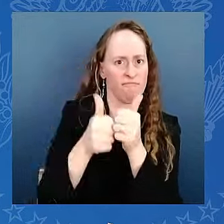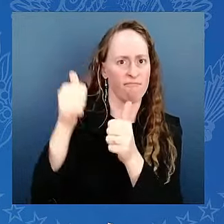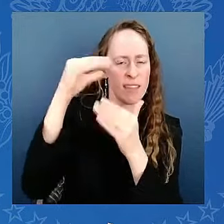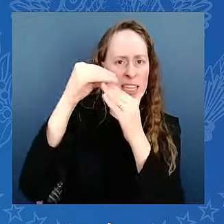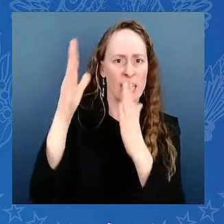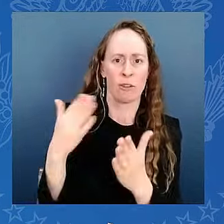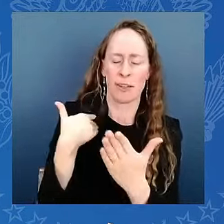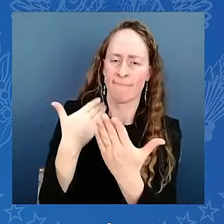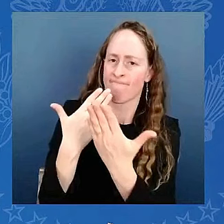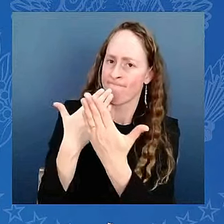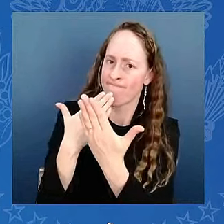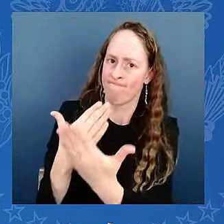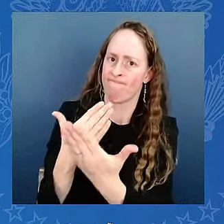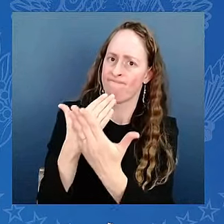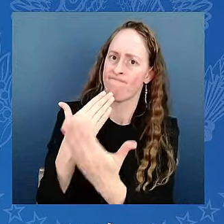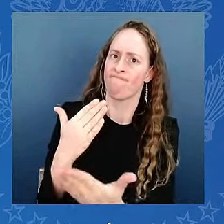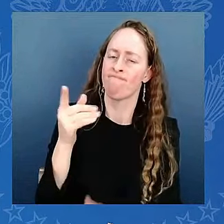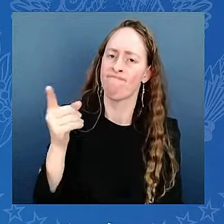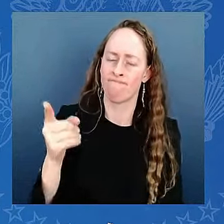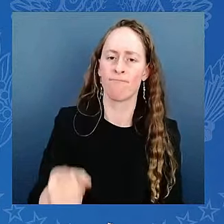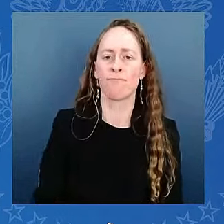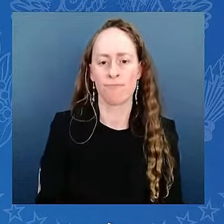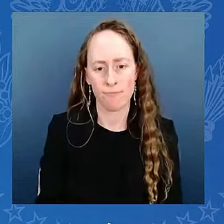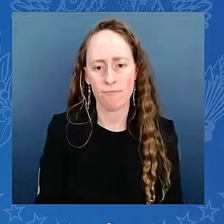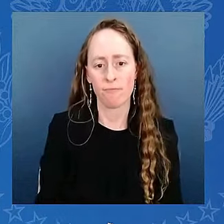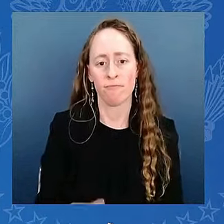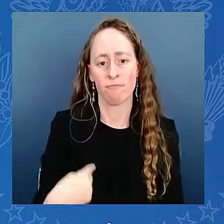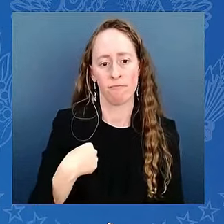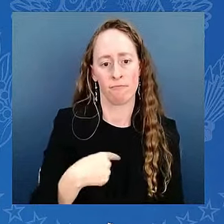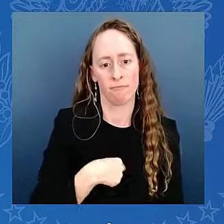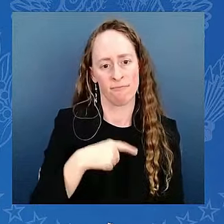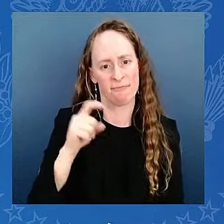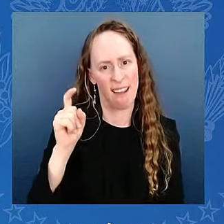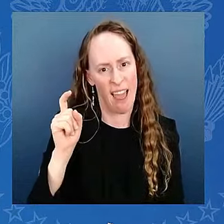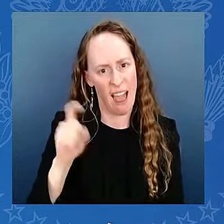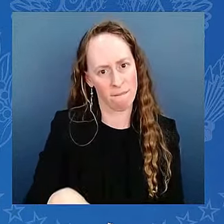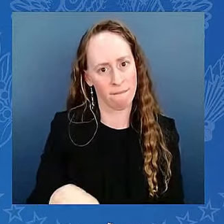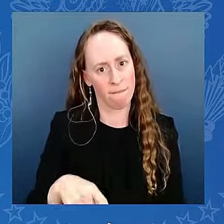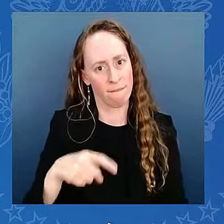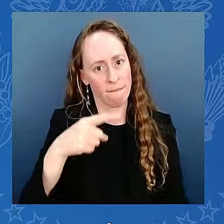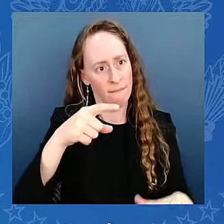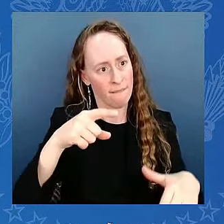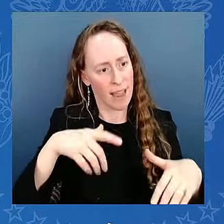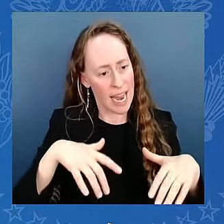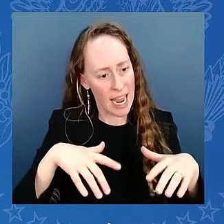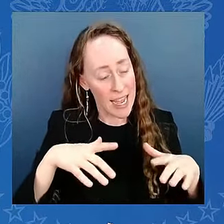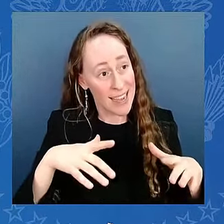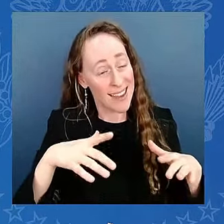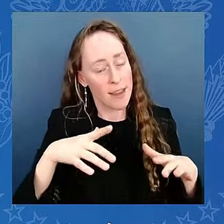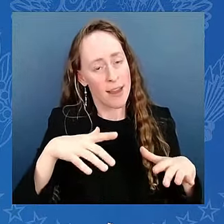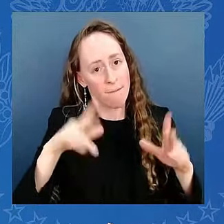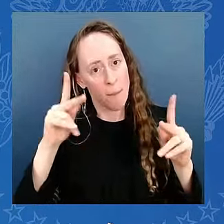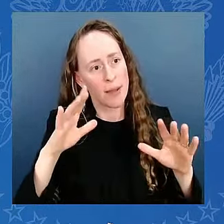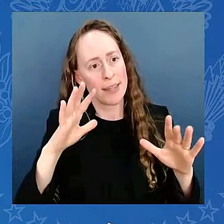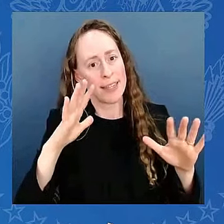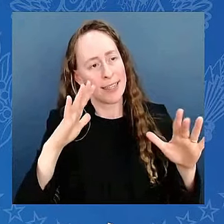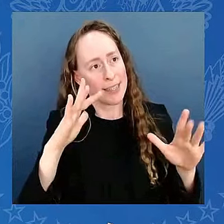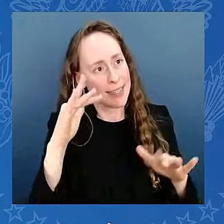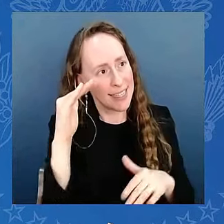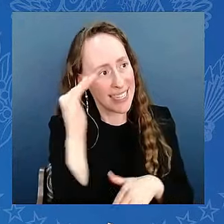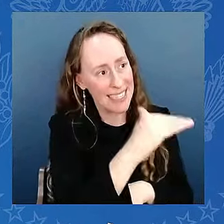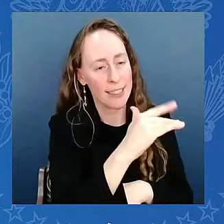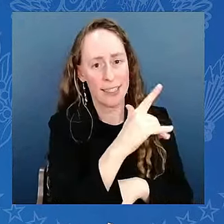get some significant concessions from Germany, which they originally concluded they could not do because of the person